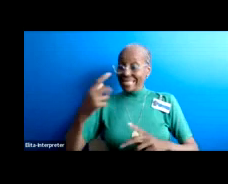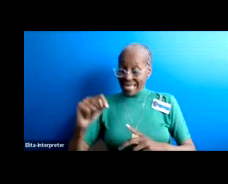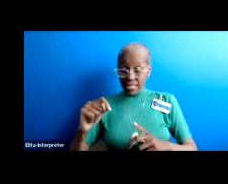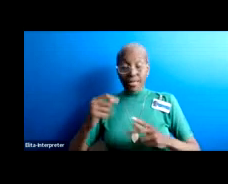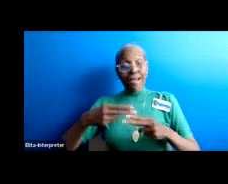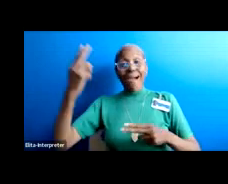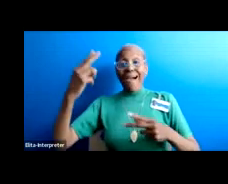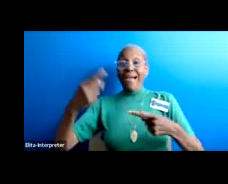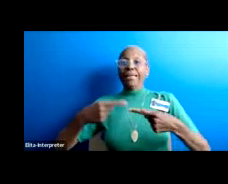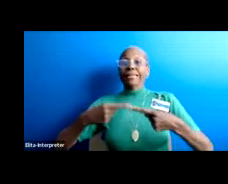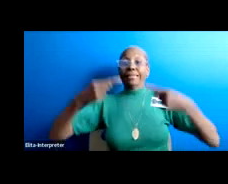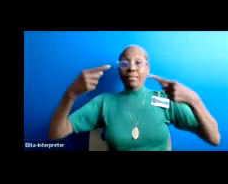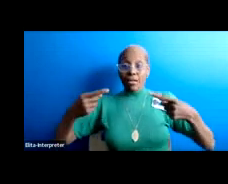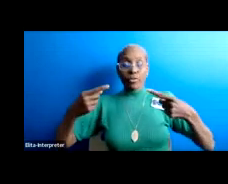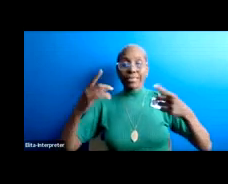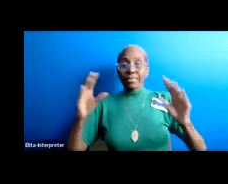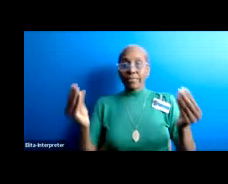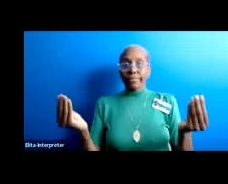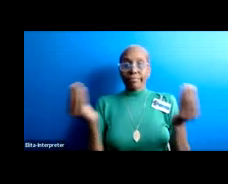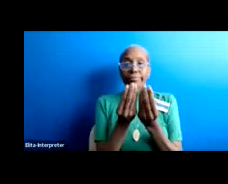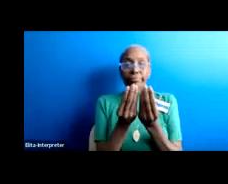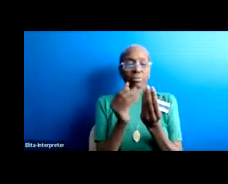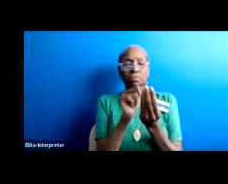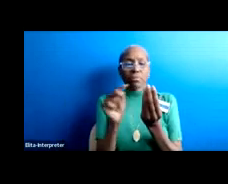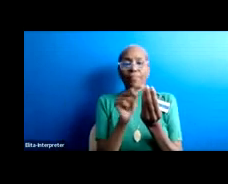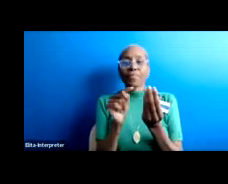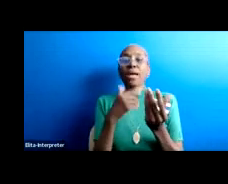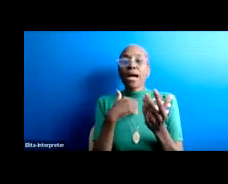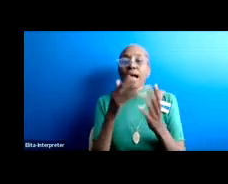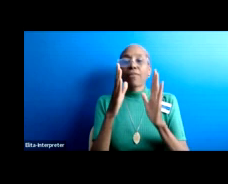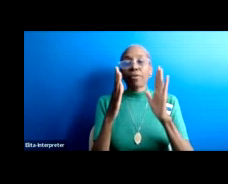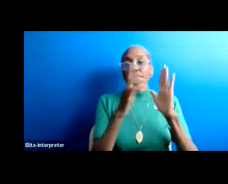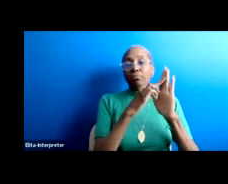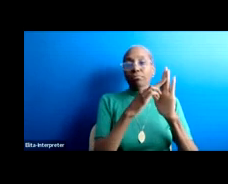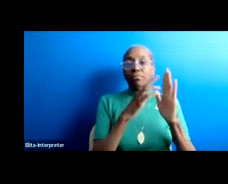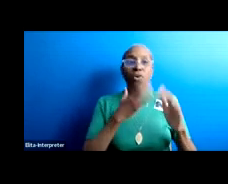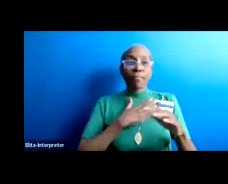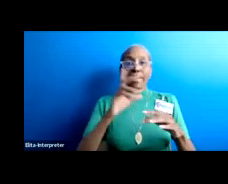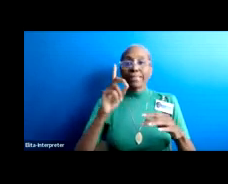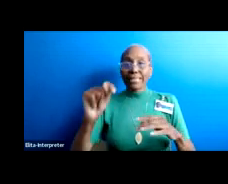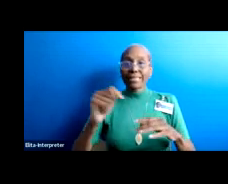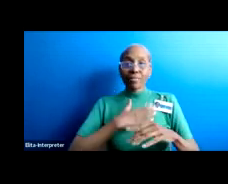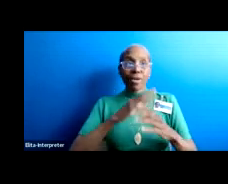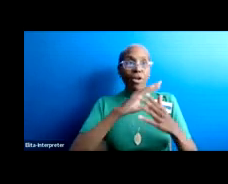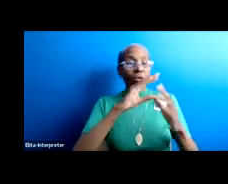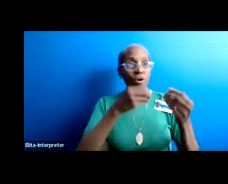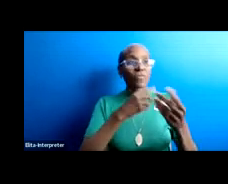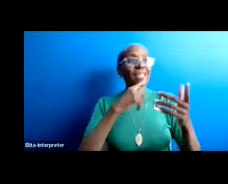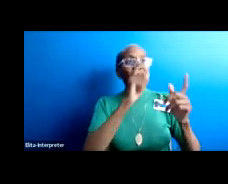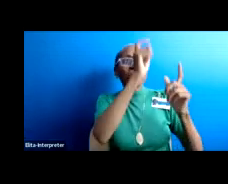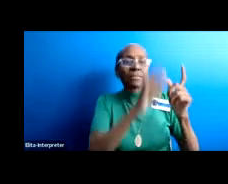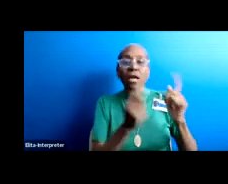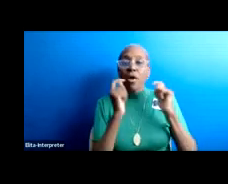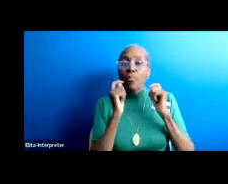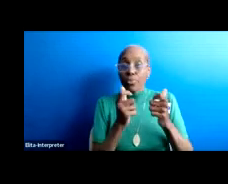give you good contrast when they're next to each other. Again, I have a Post-it note on my desktop in my office with just some sort of really